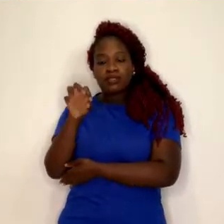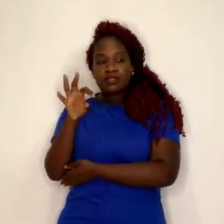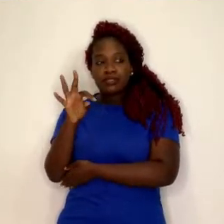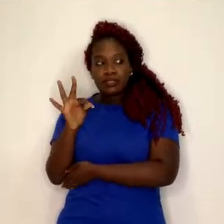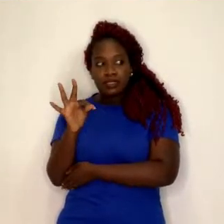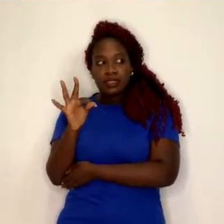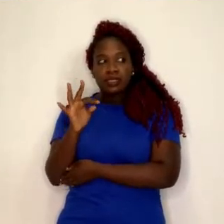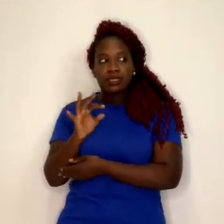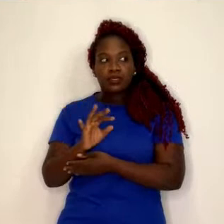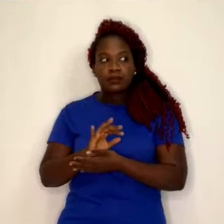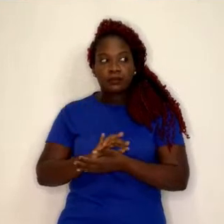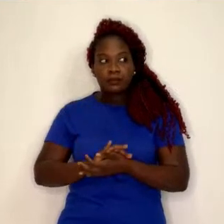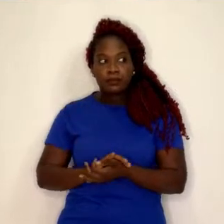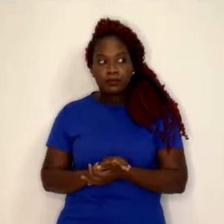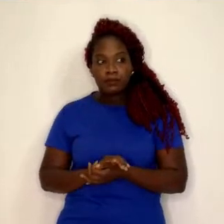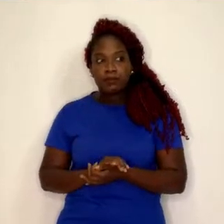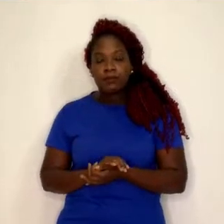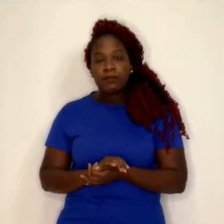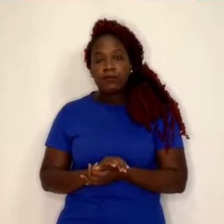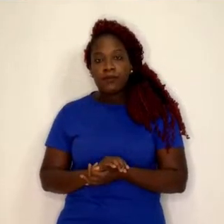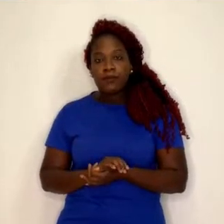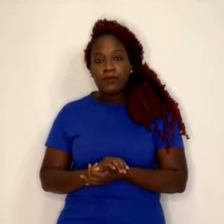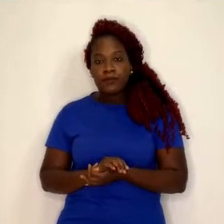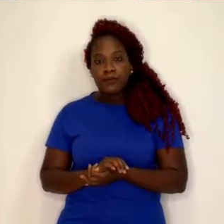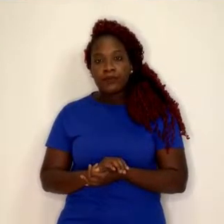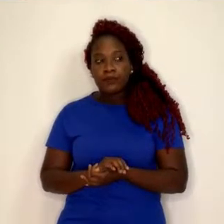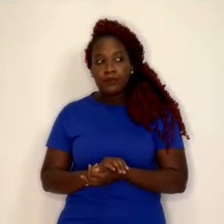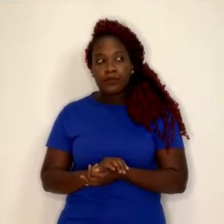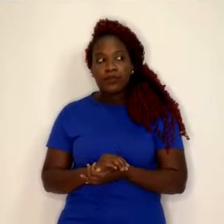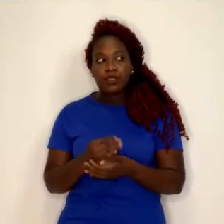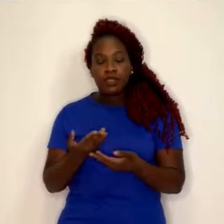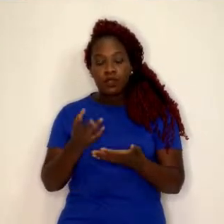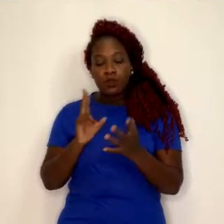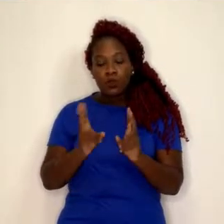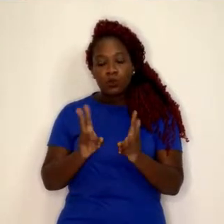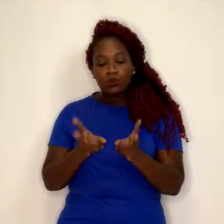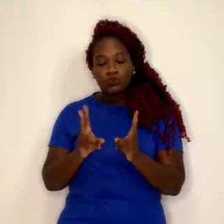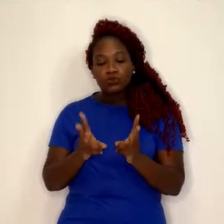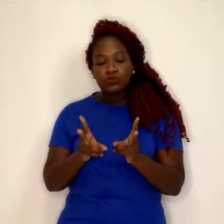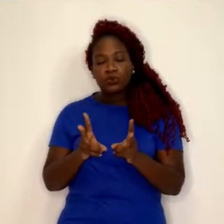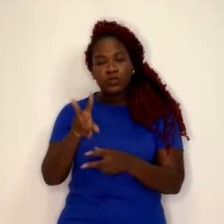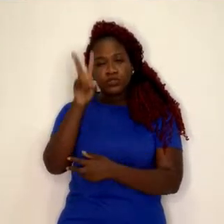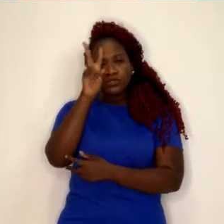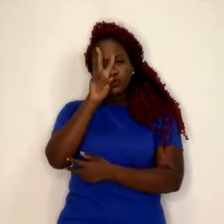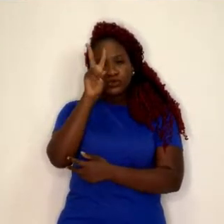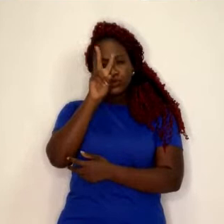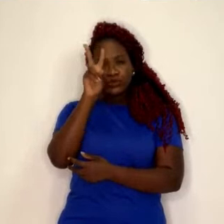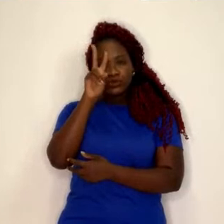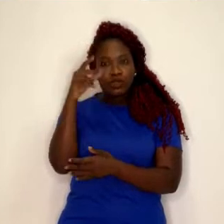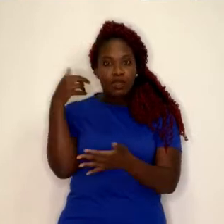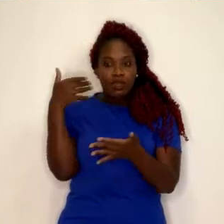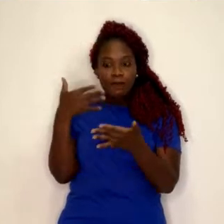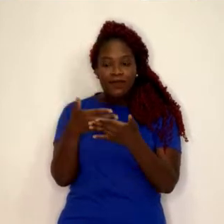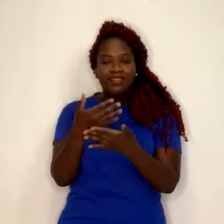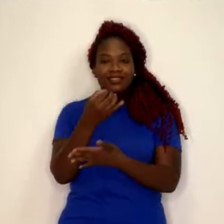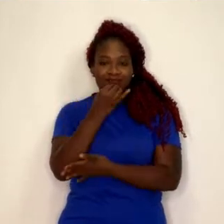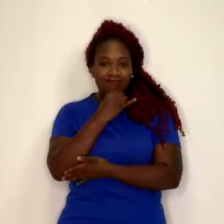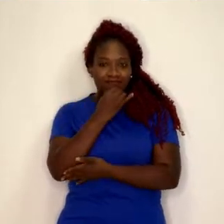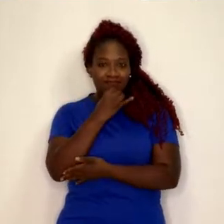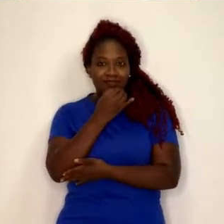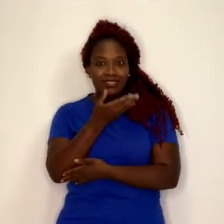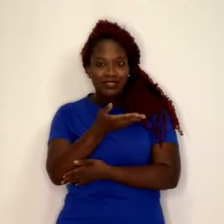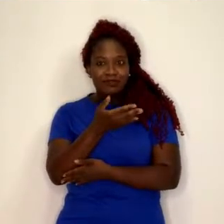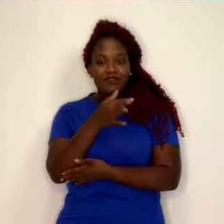of in terms of education, we should historically then,